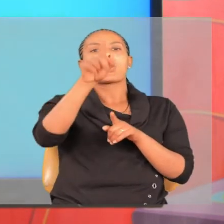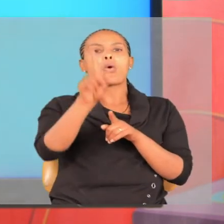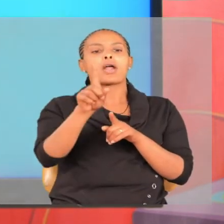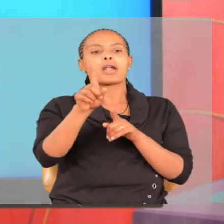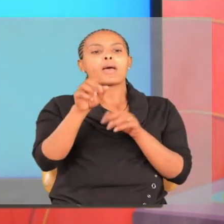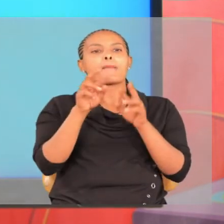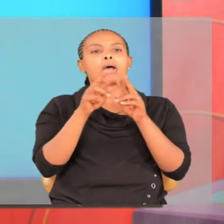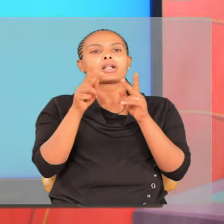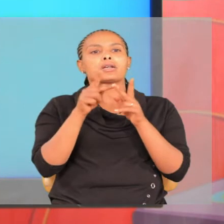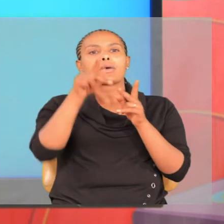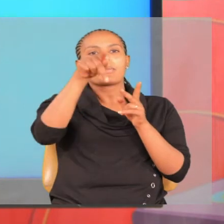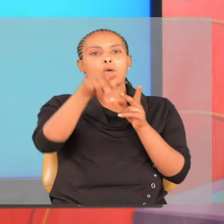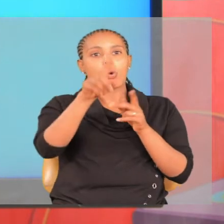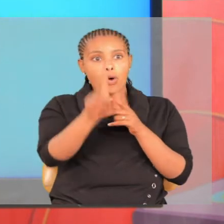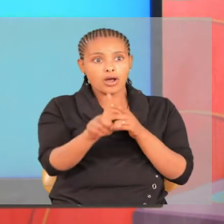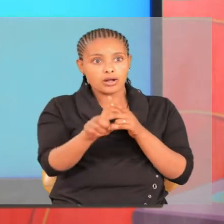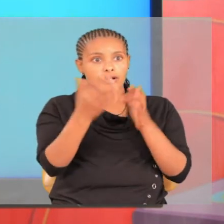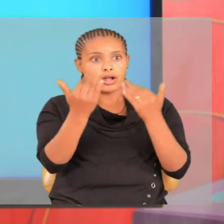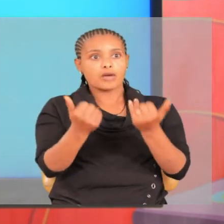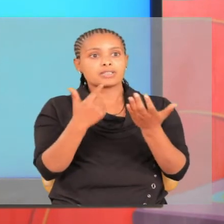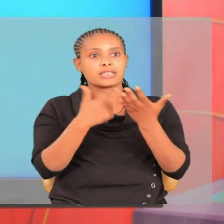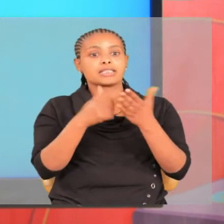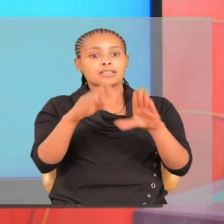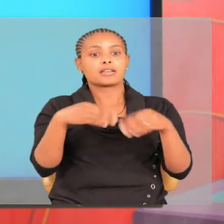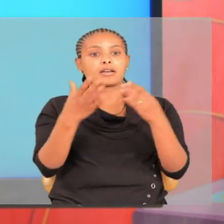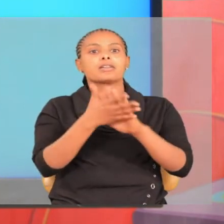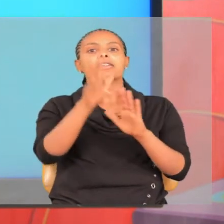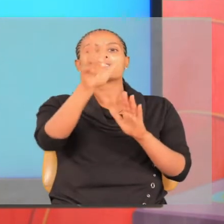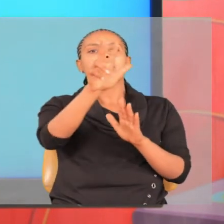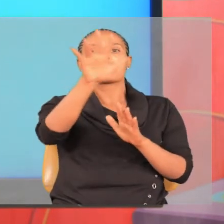a place of P1. Now this gives you